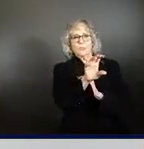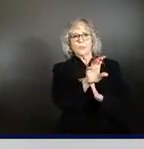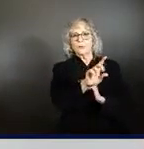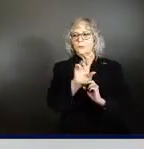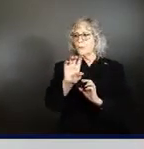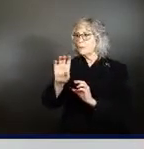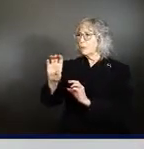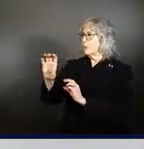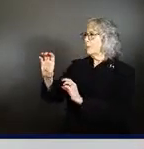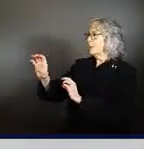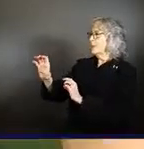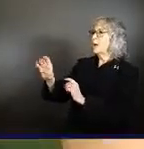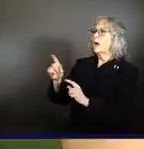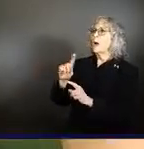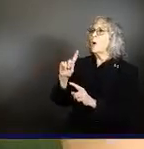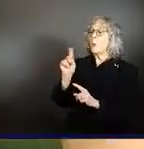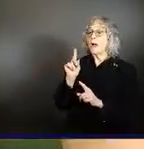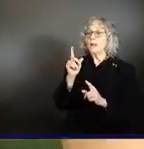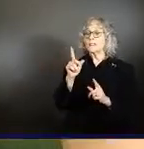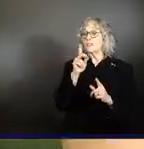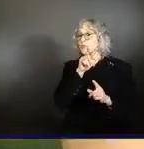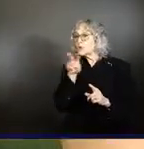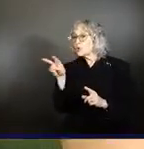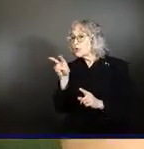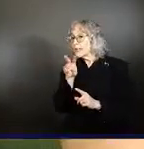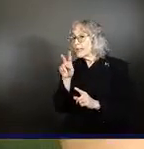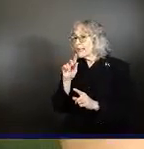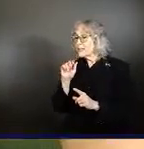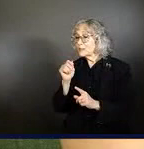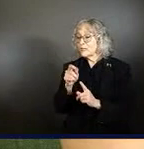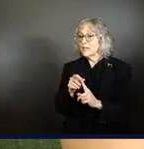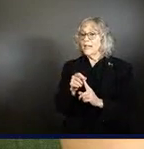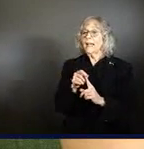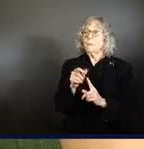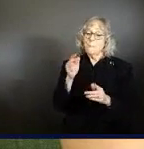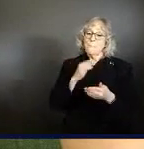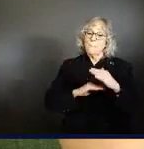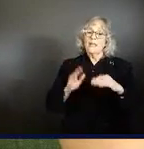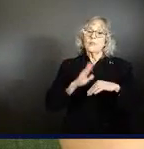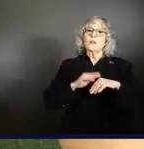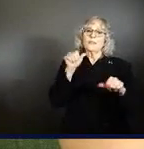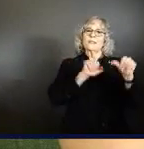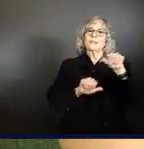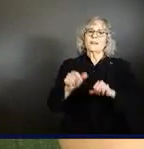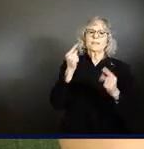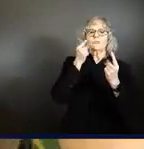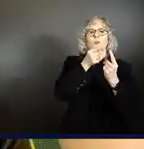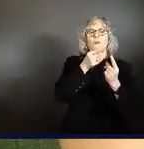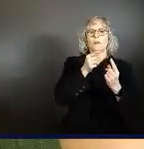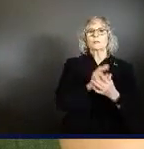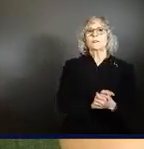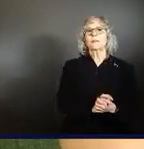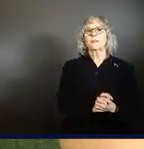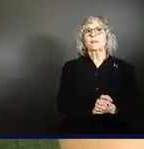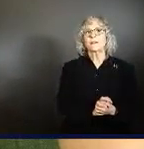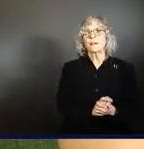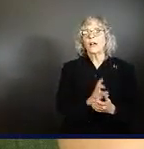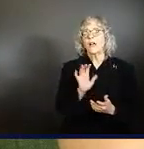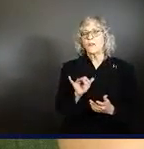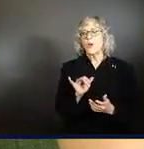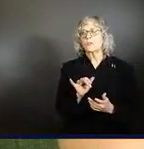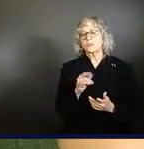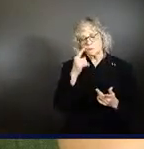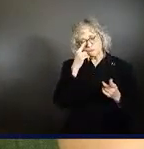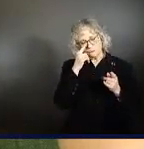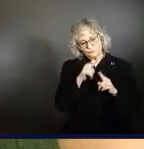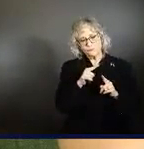looks specifically at any given time is based on the science target, and those are proposed by astronomers across